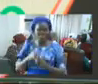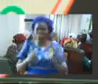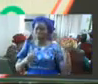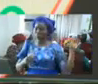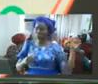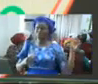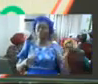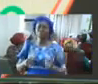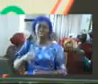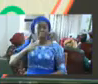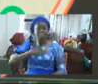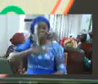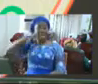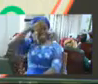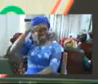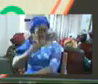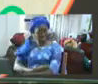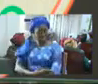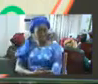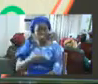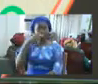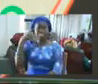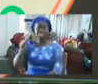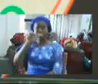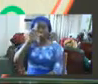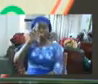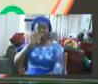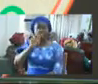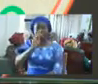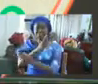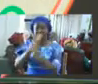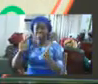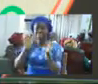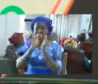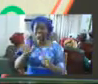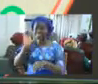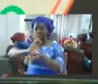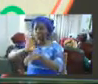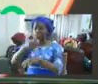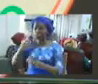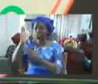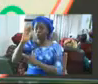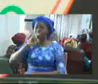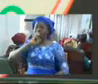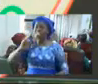son, the Redeemed Christian Church of God is my